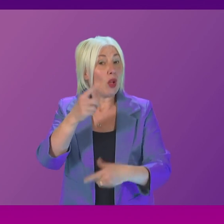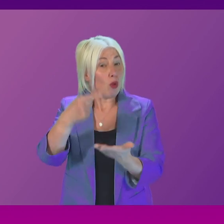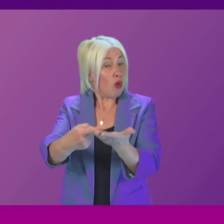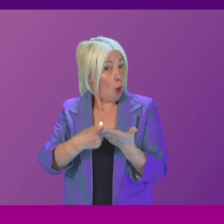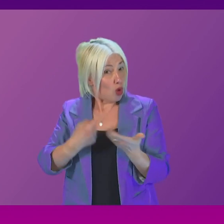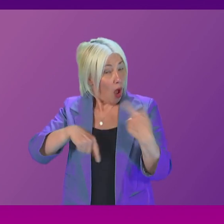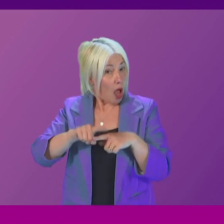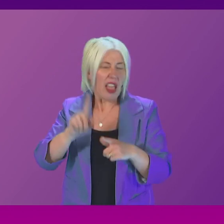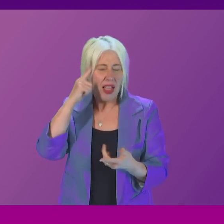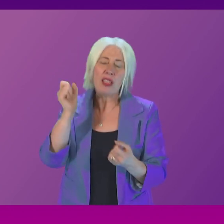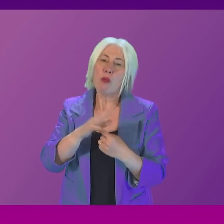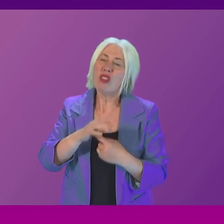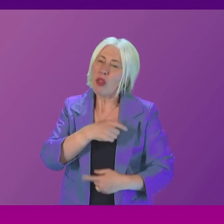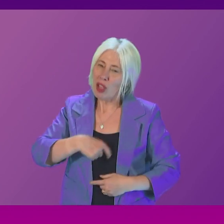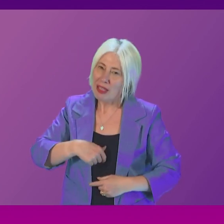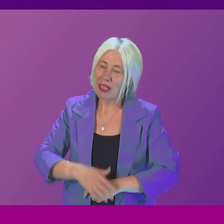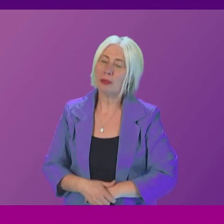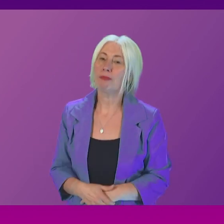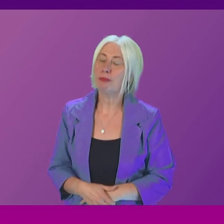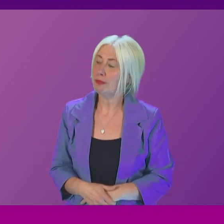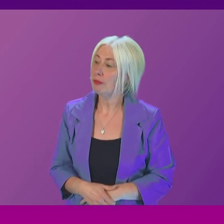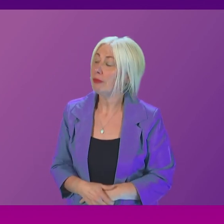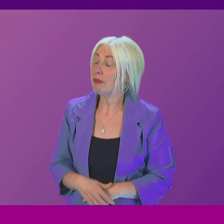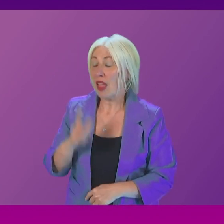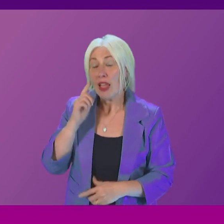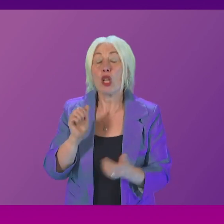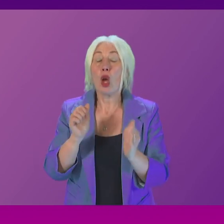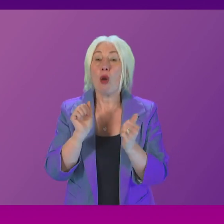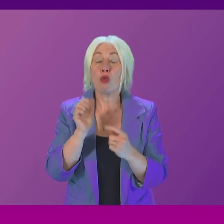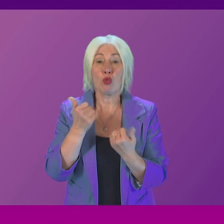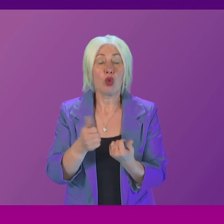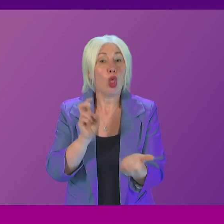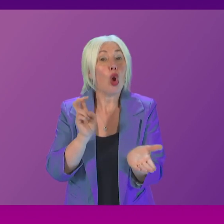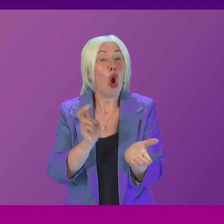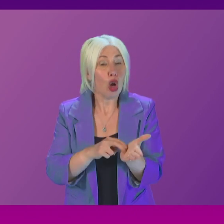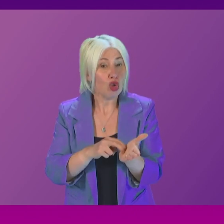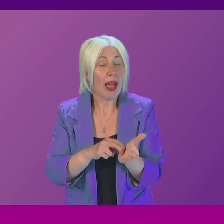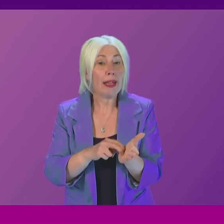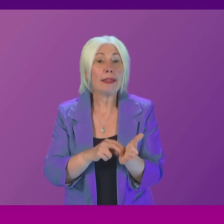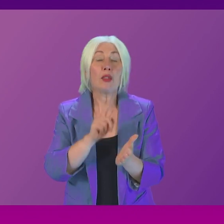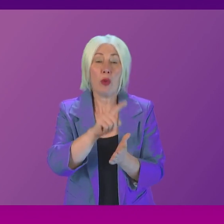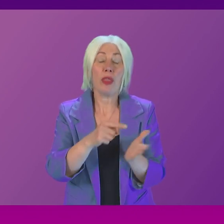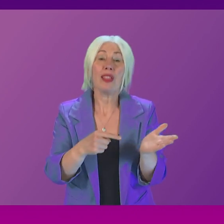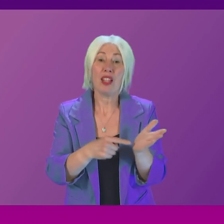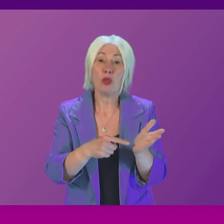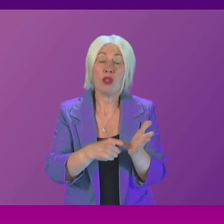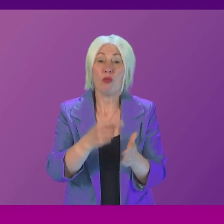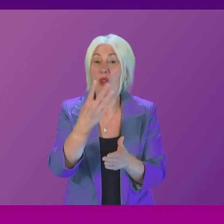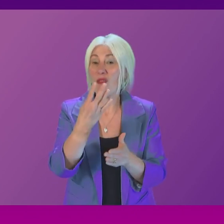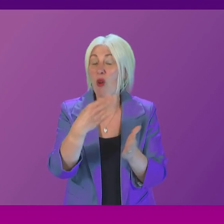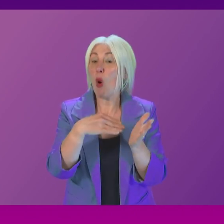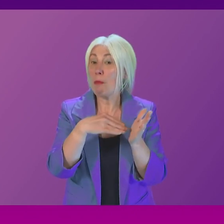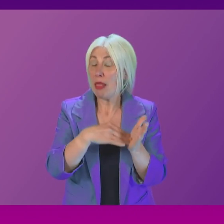So first of all, when it comes to the contract, the CHIS contract, we are, of course,